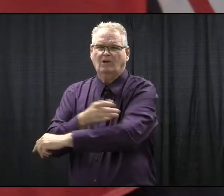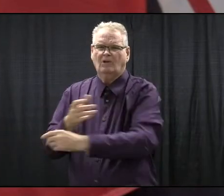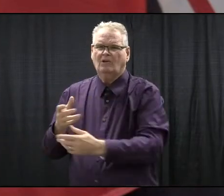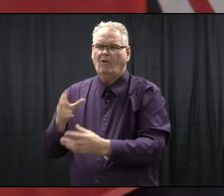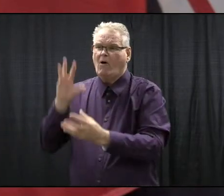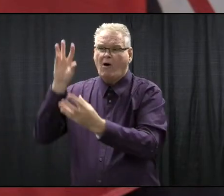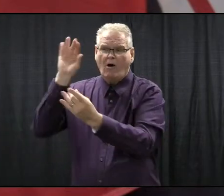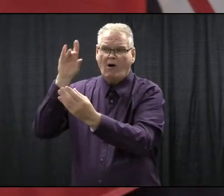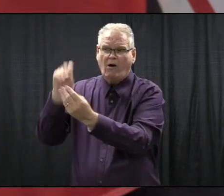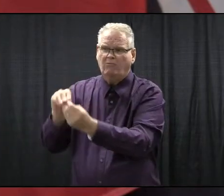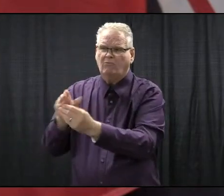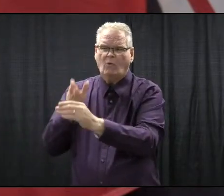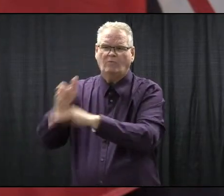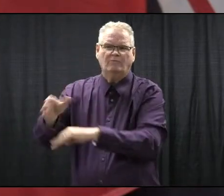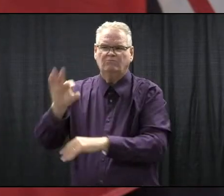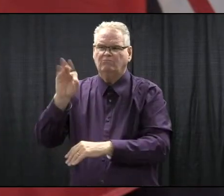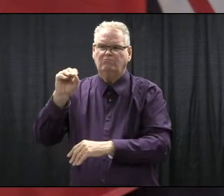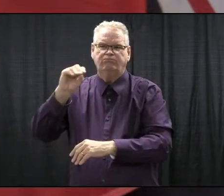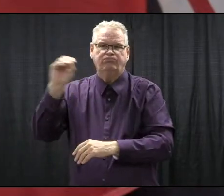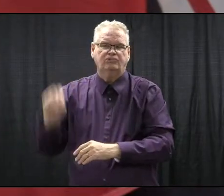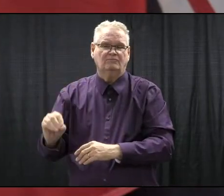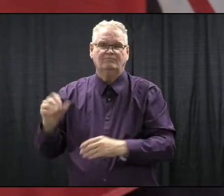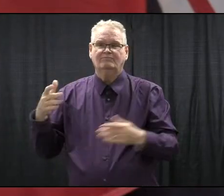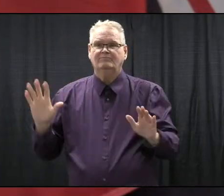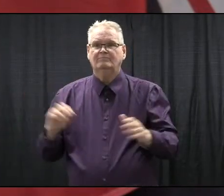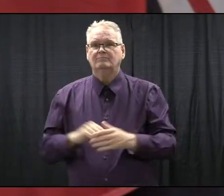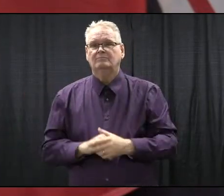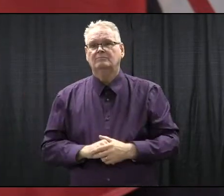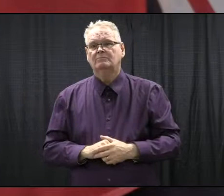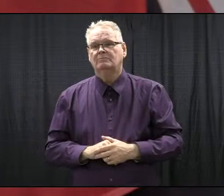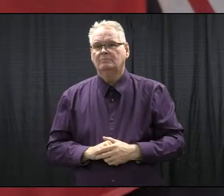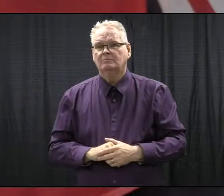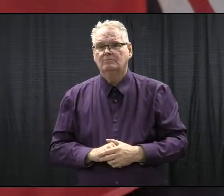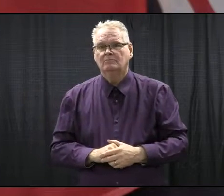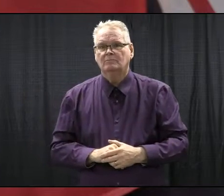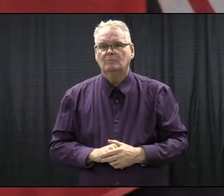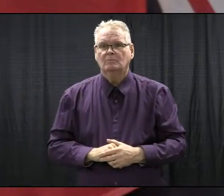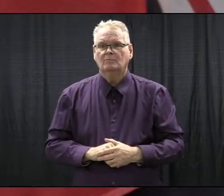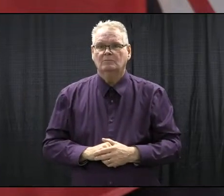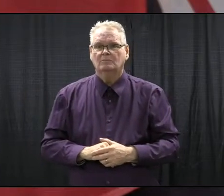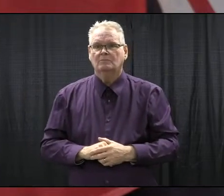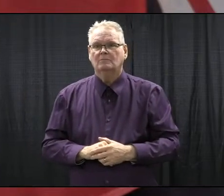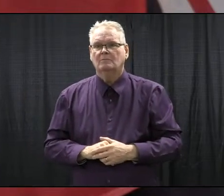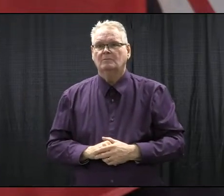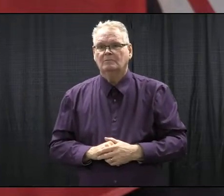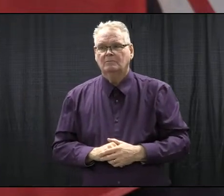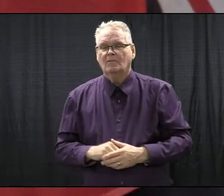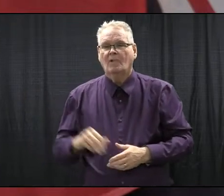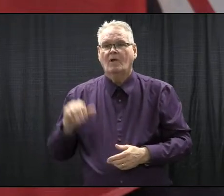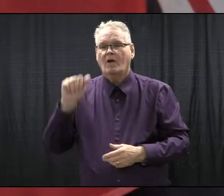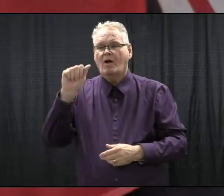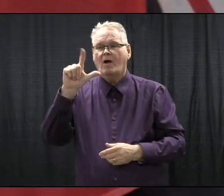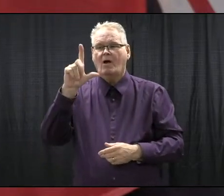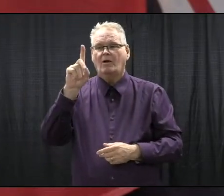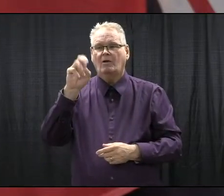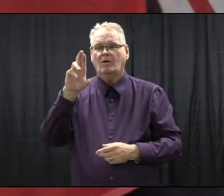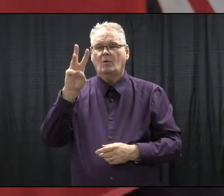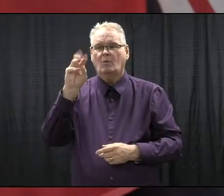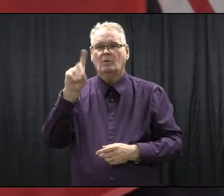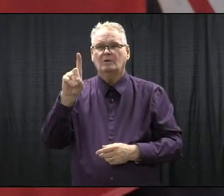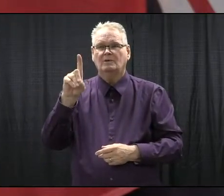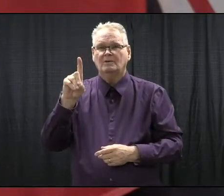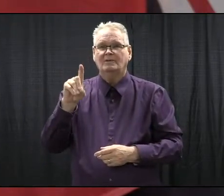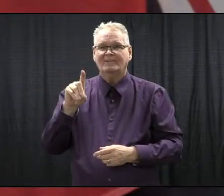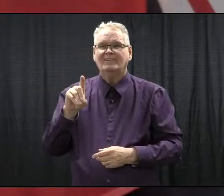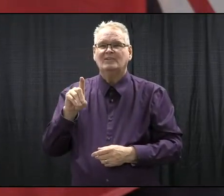I thank the folk at Alderwood Retirement Home for raising this. This was the issue of dancing in personal